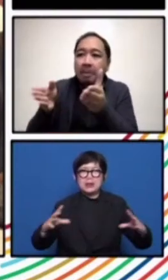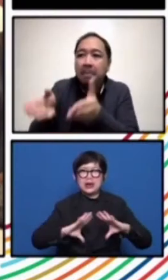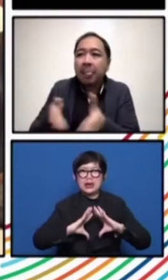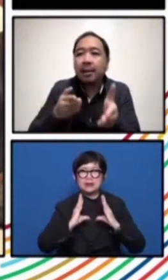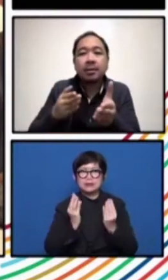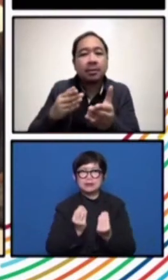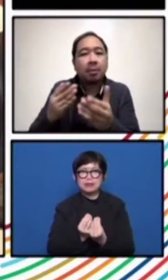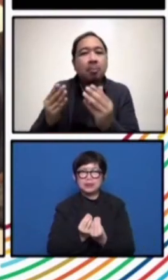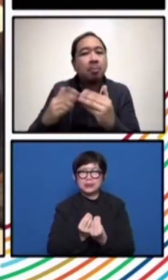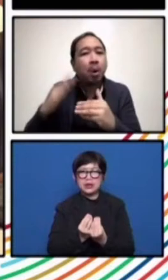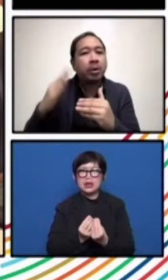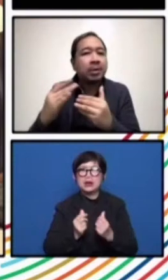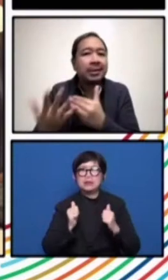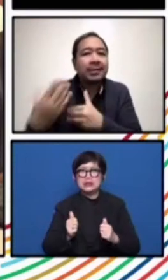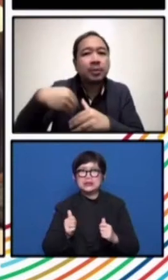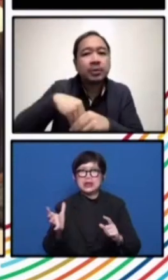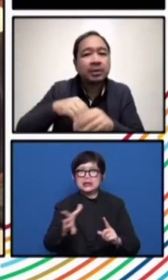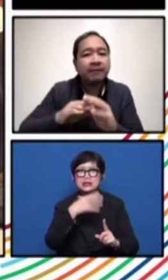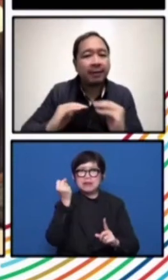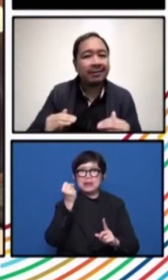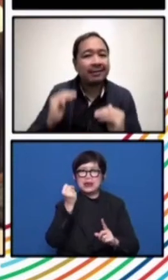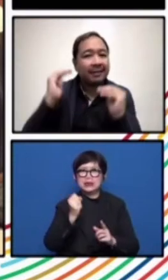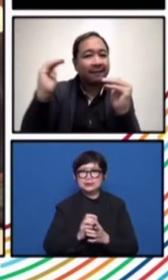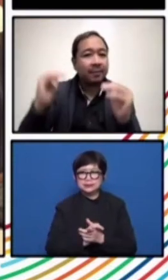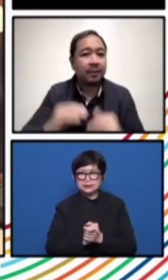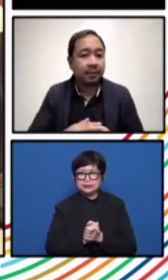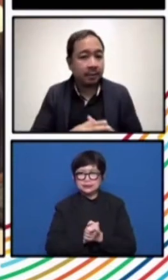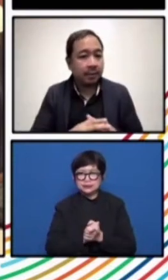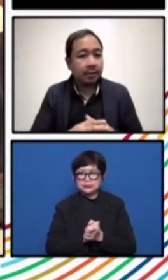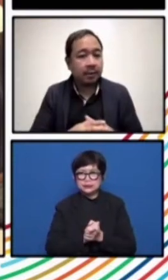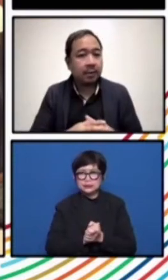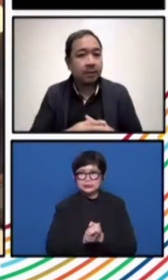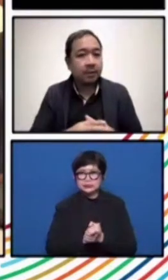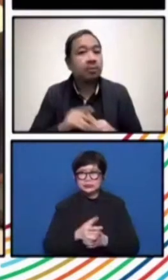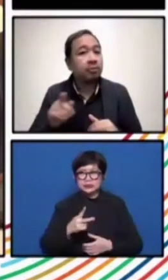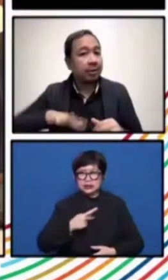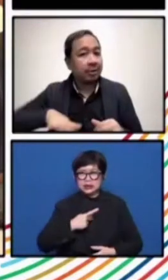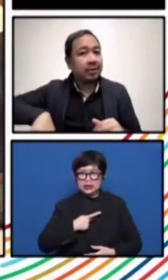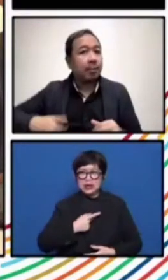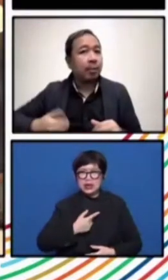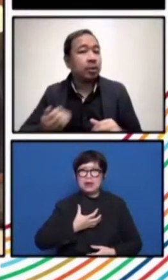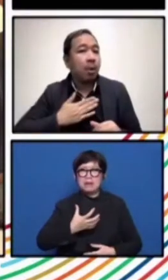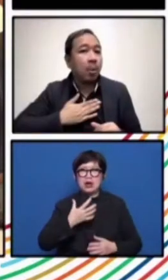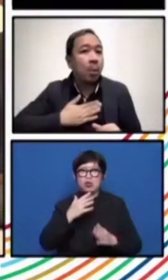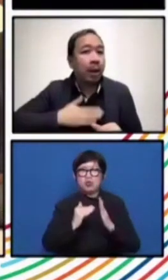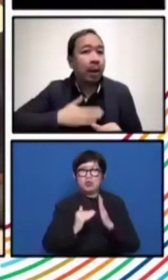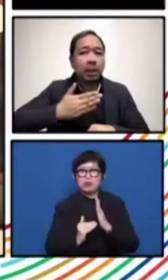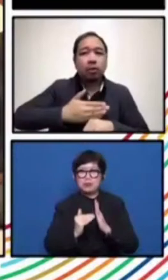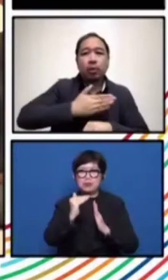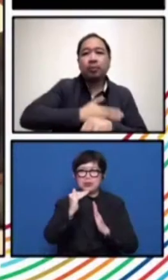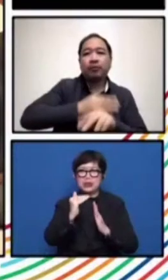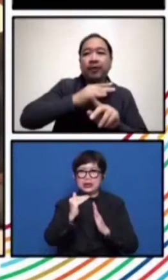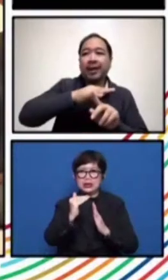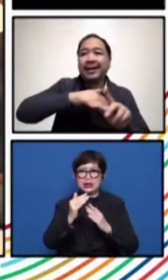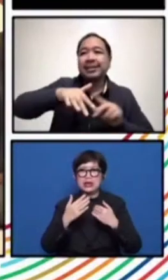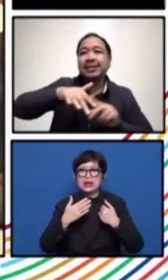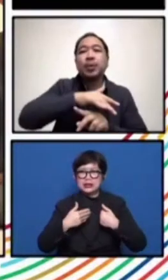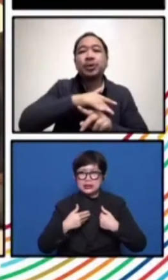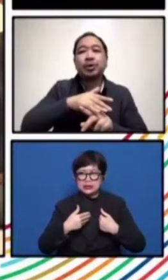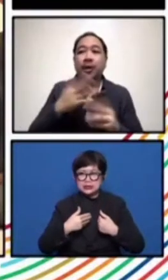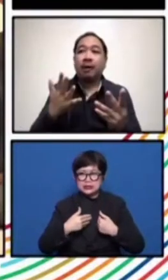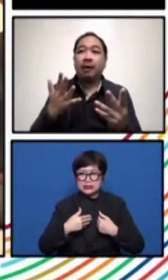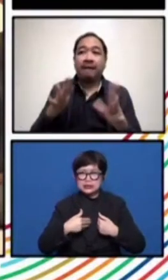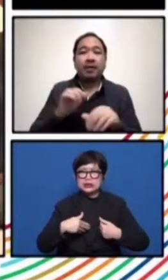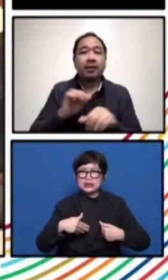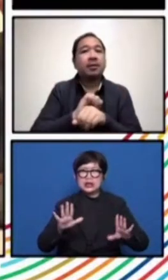we have this we have this because we want to improve I still Kobe 19. so as to this